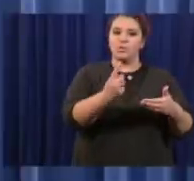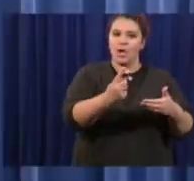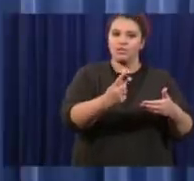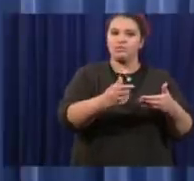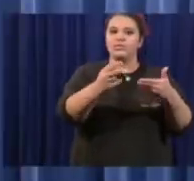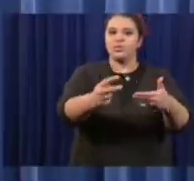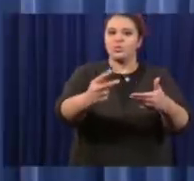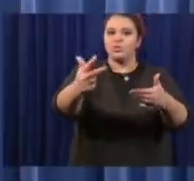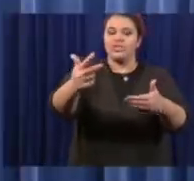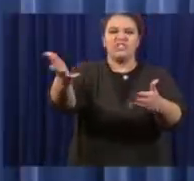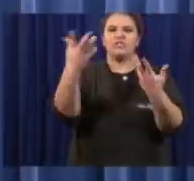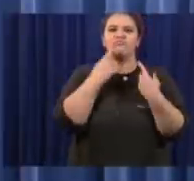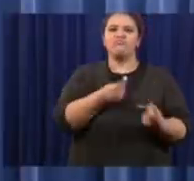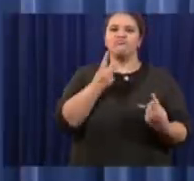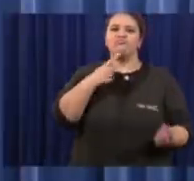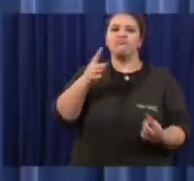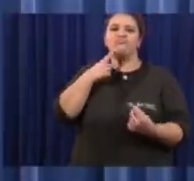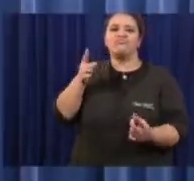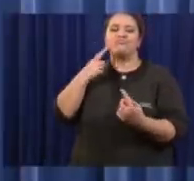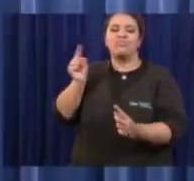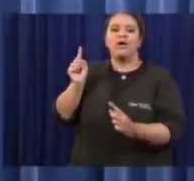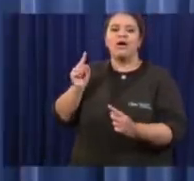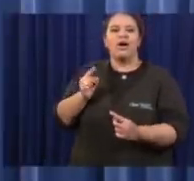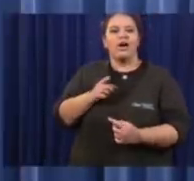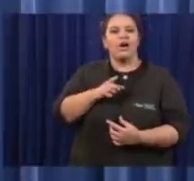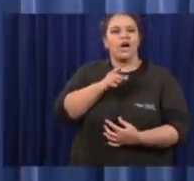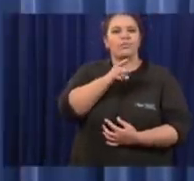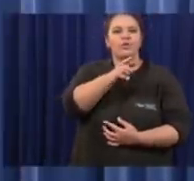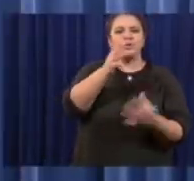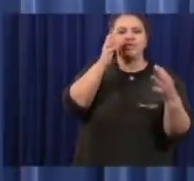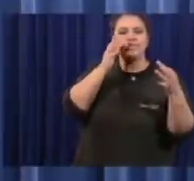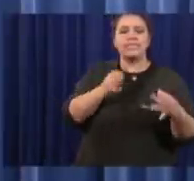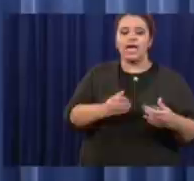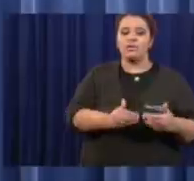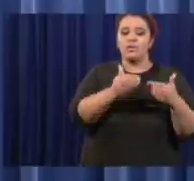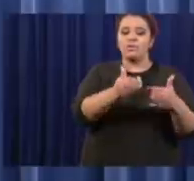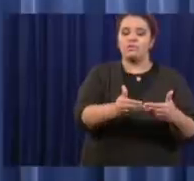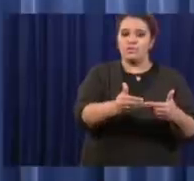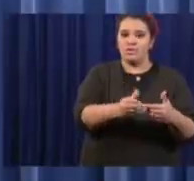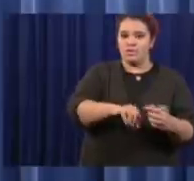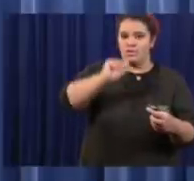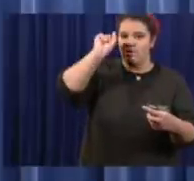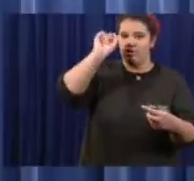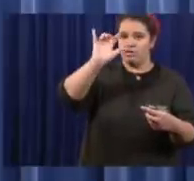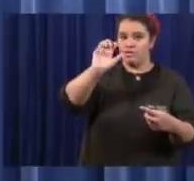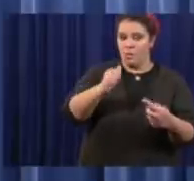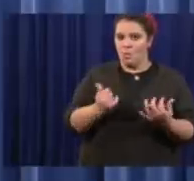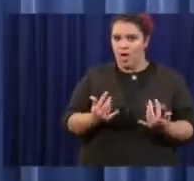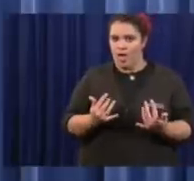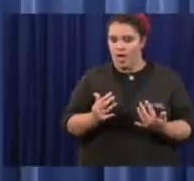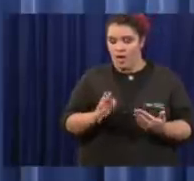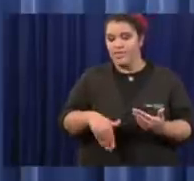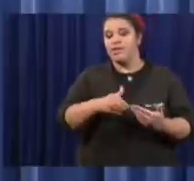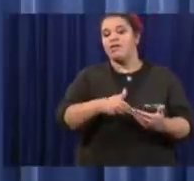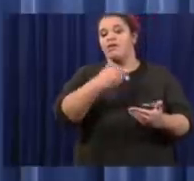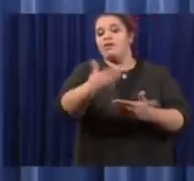made to slowly roll out this plan instead of laying it all out for Ohioans?